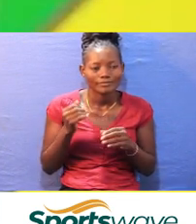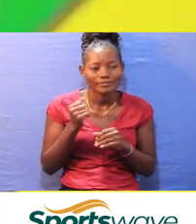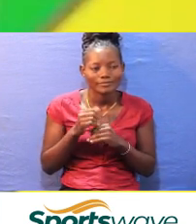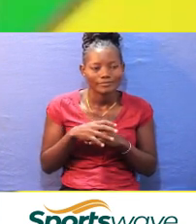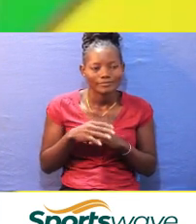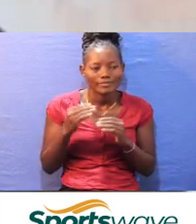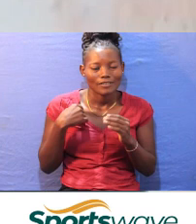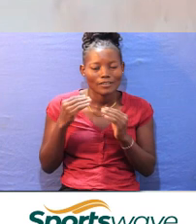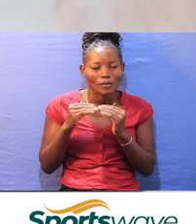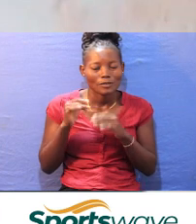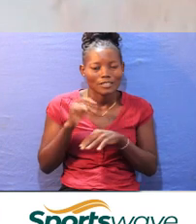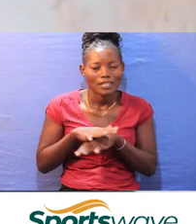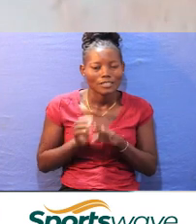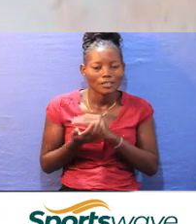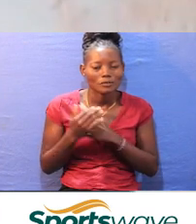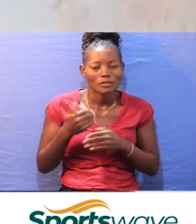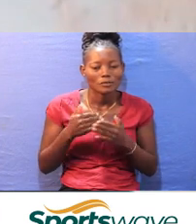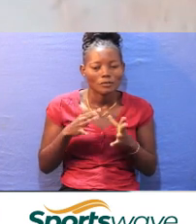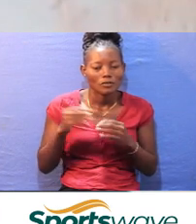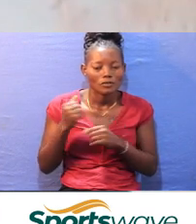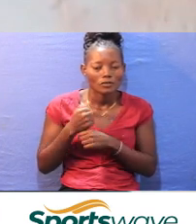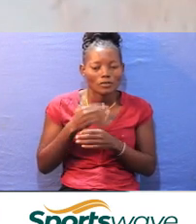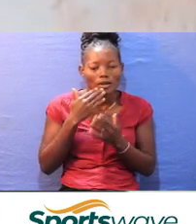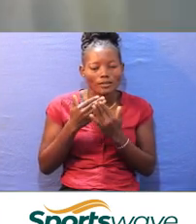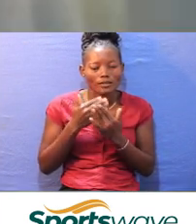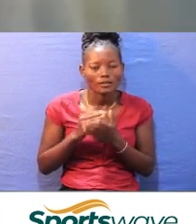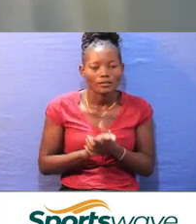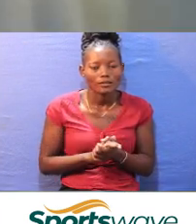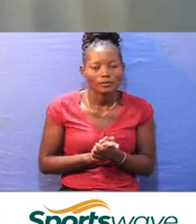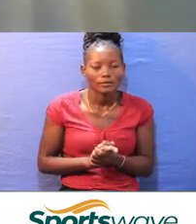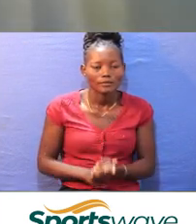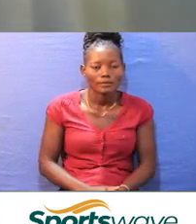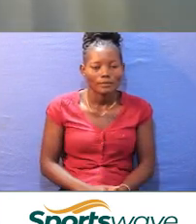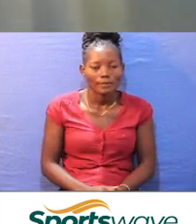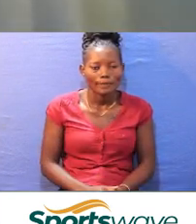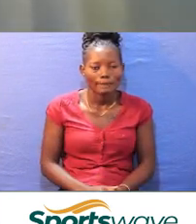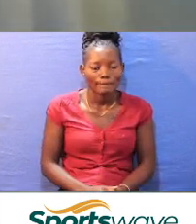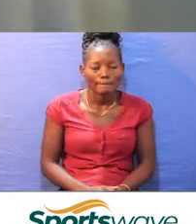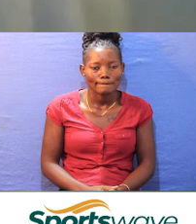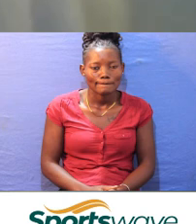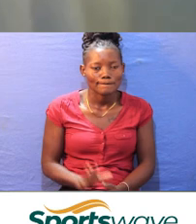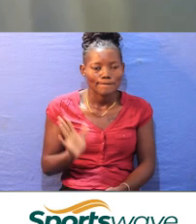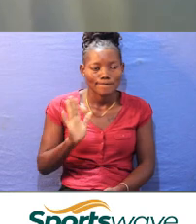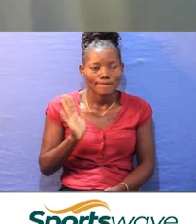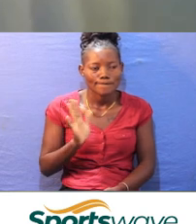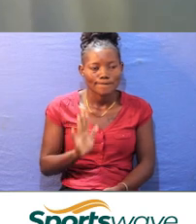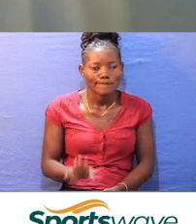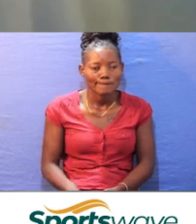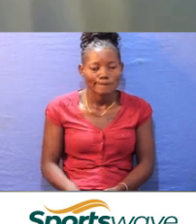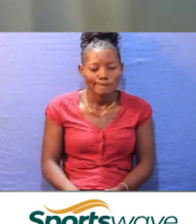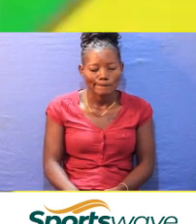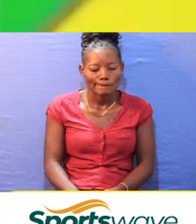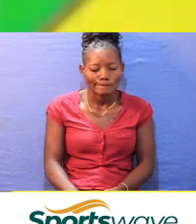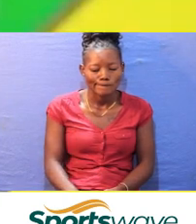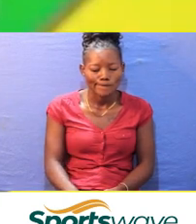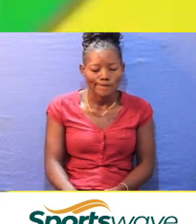fine. Yeah. Thank you so much. Bye-bye. Appreciate it. Thank you. See you, Kyle. Take care. Yeah. Thank you.